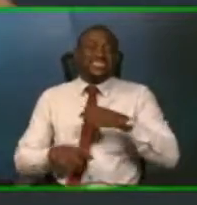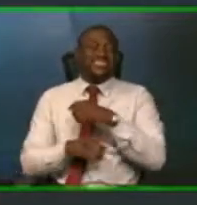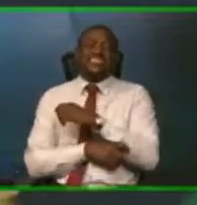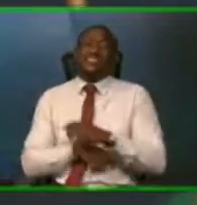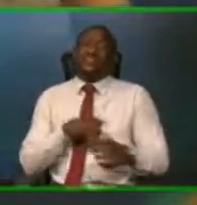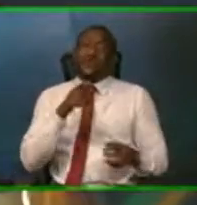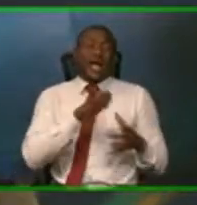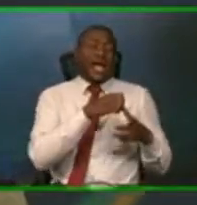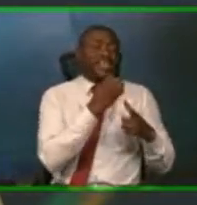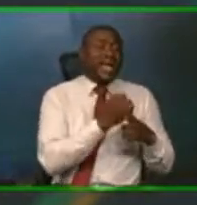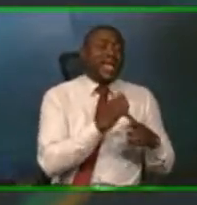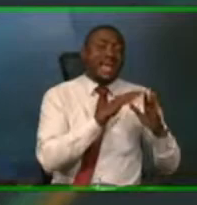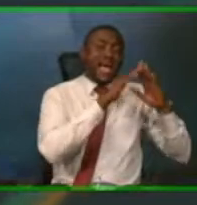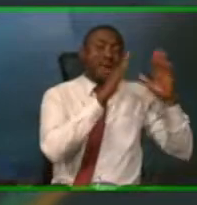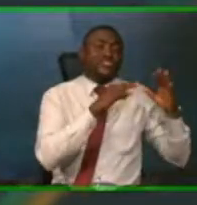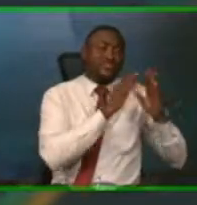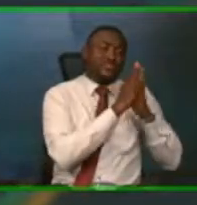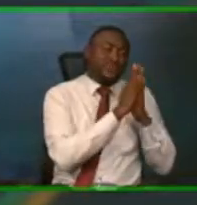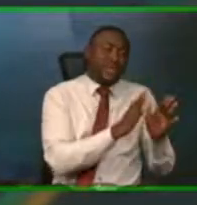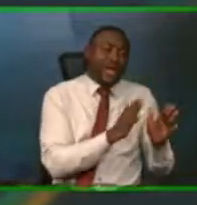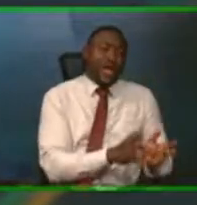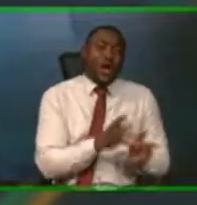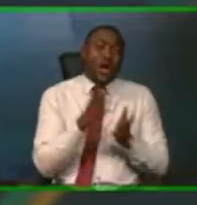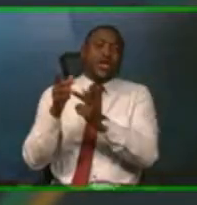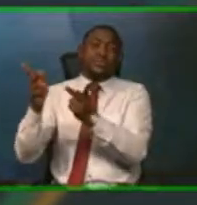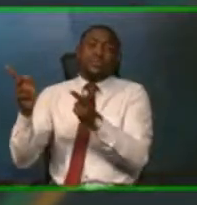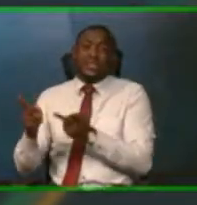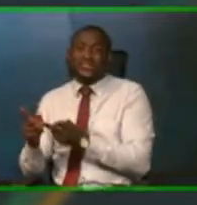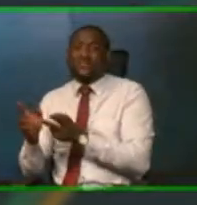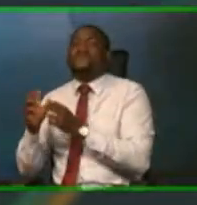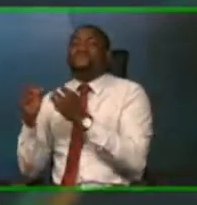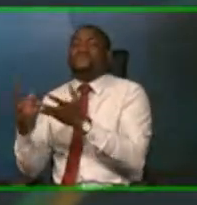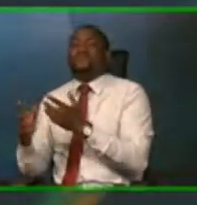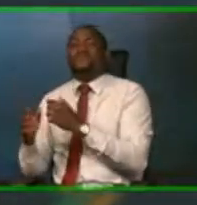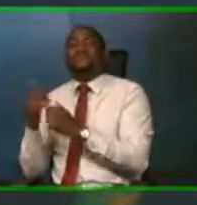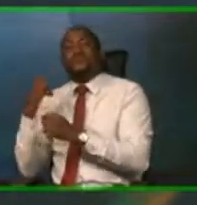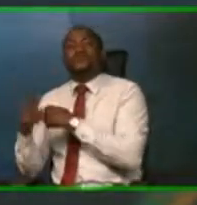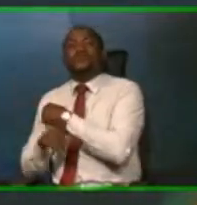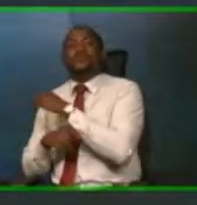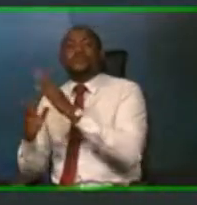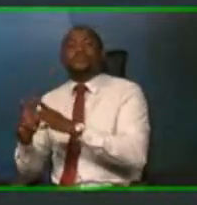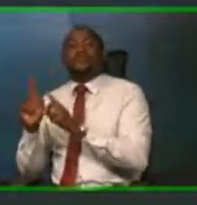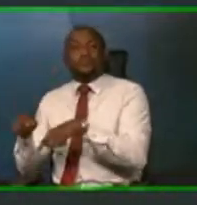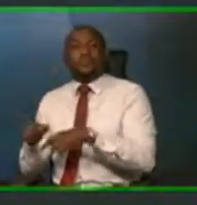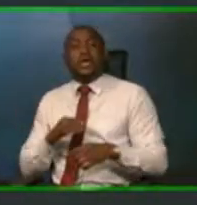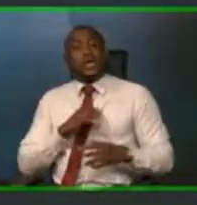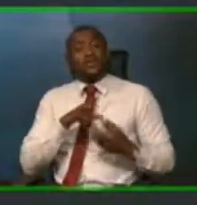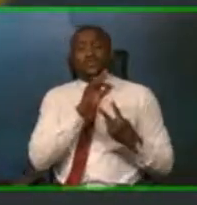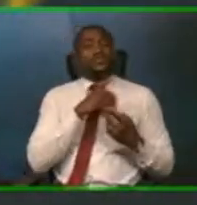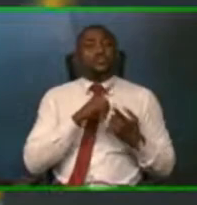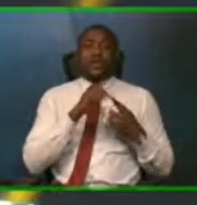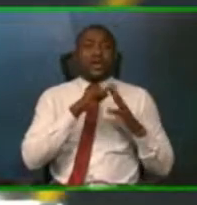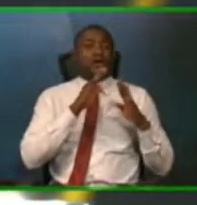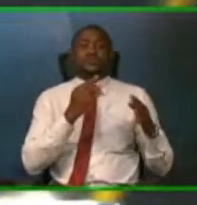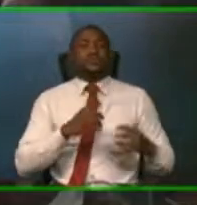a house of prayer or a den of robbers. I choose to be a house of prayer.